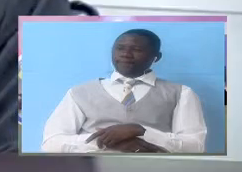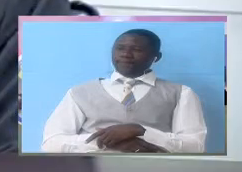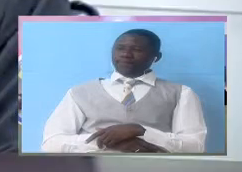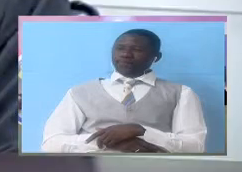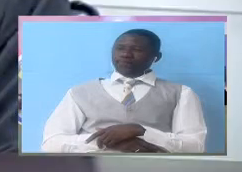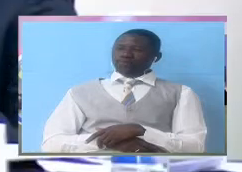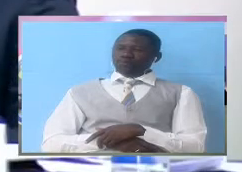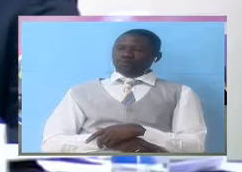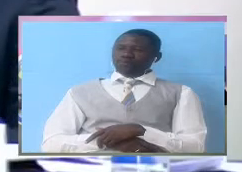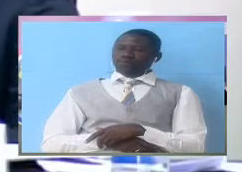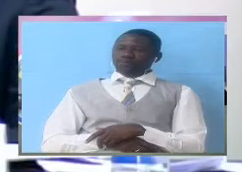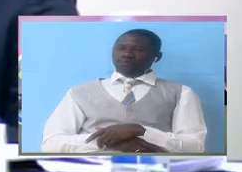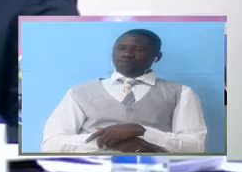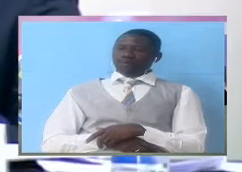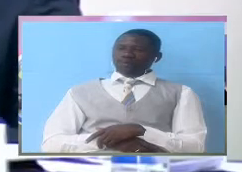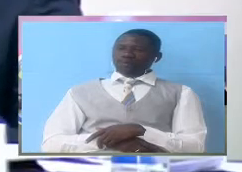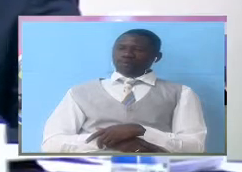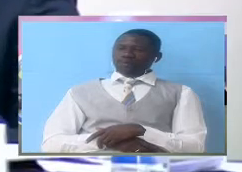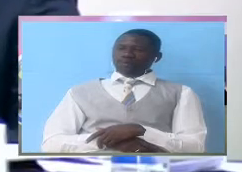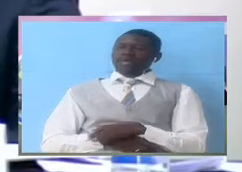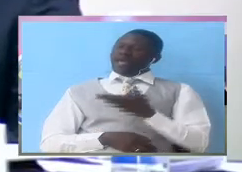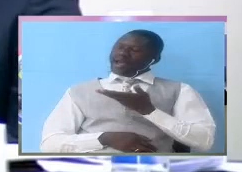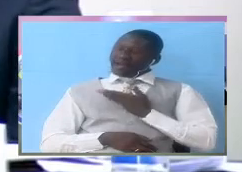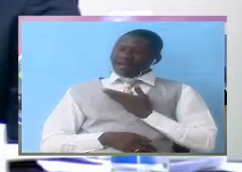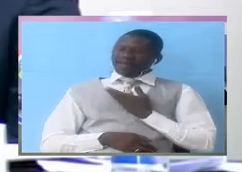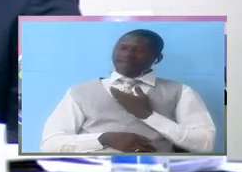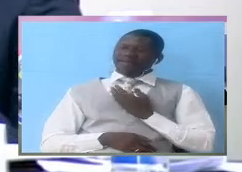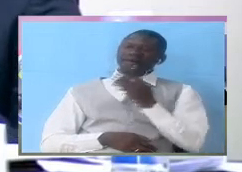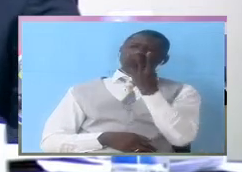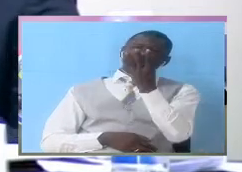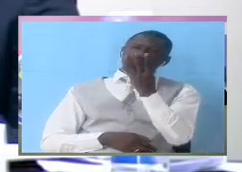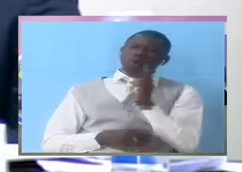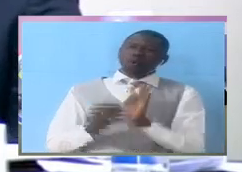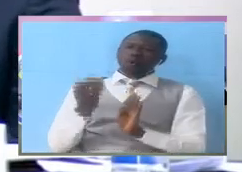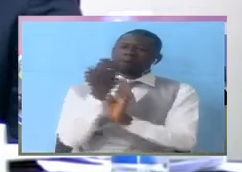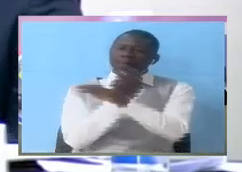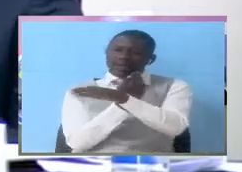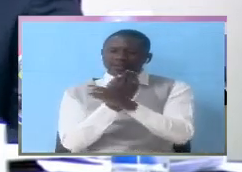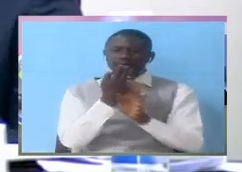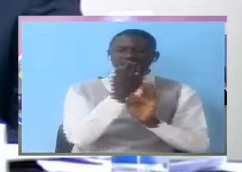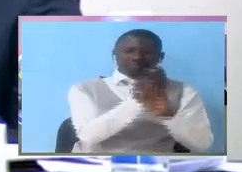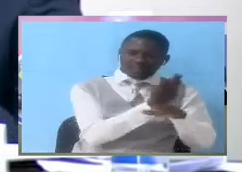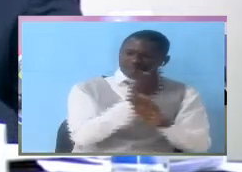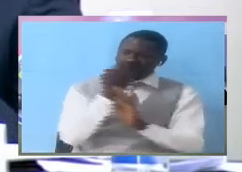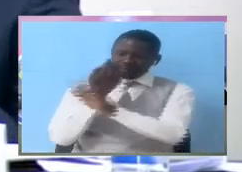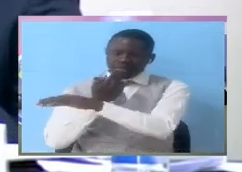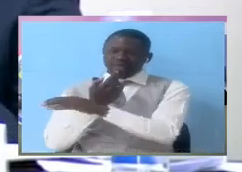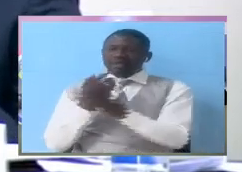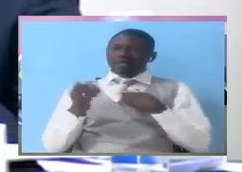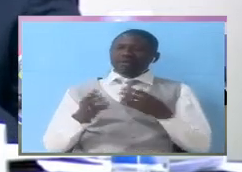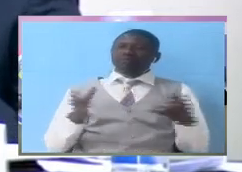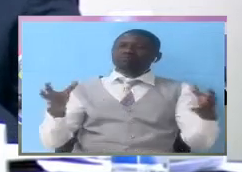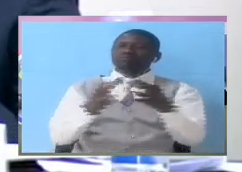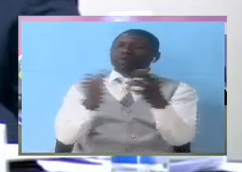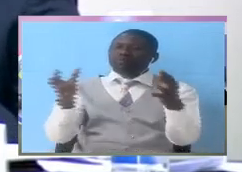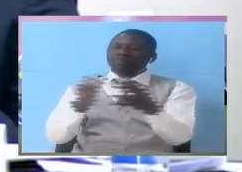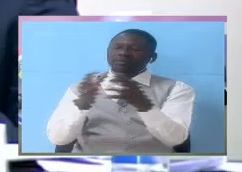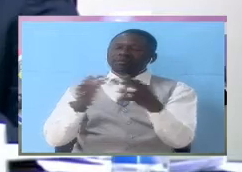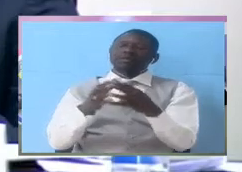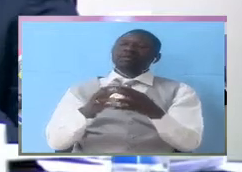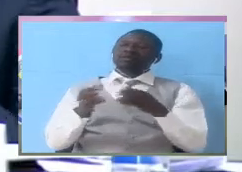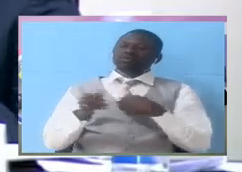dafa am ñeneenti banxaas ñu nga xamne ñom lañ dajale boole leen pour ñu def